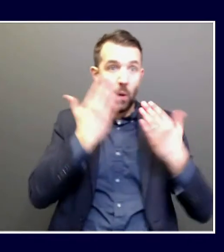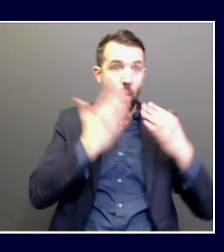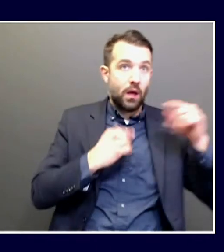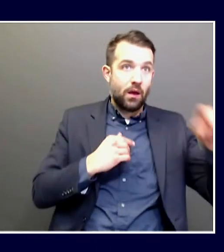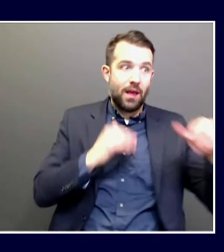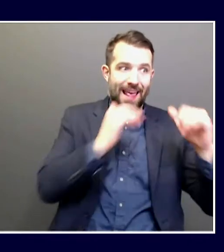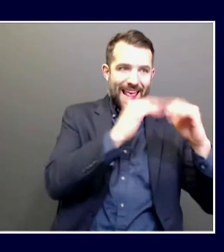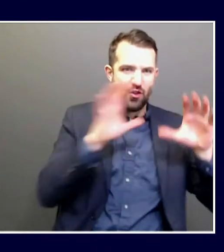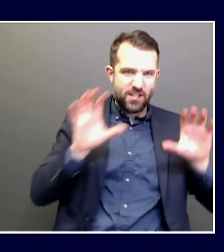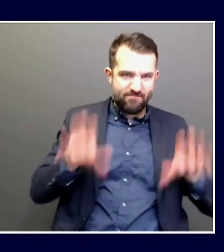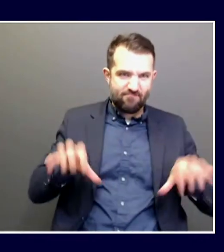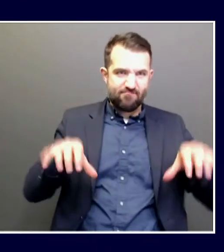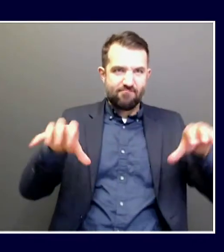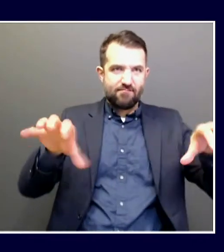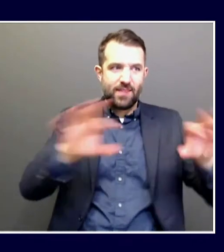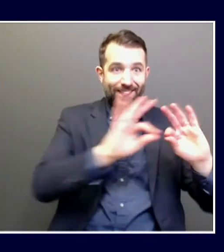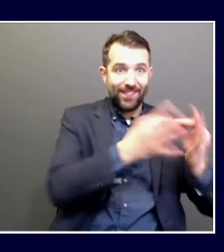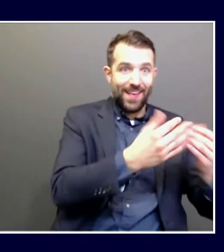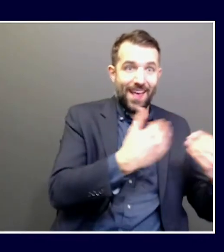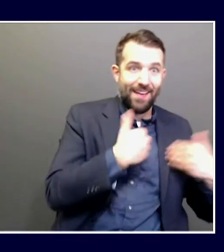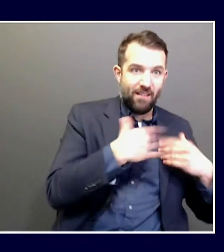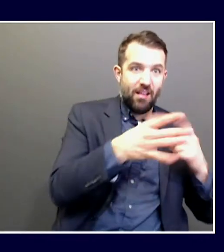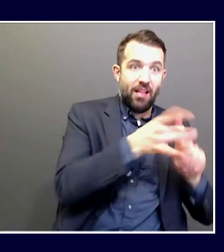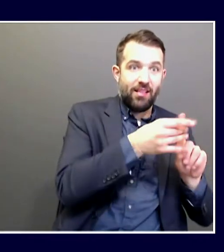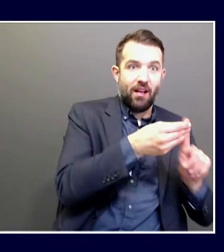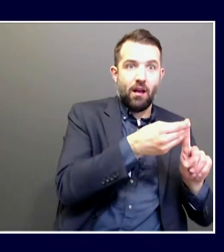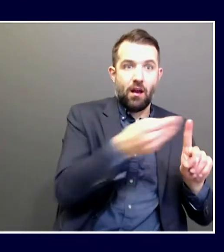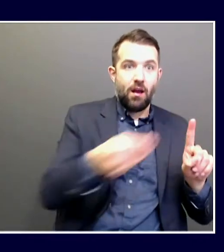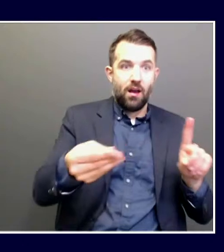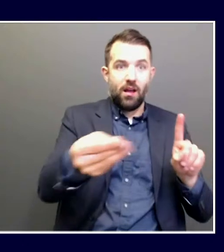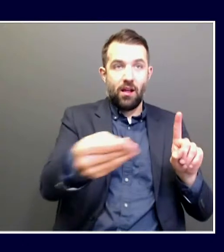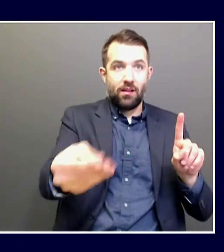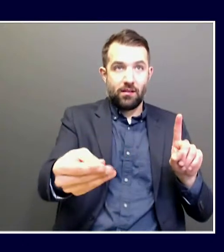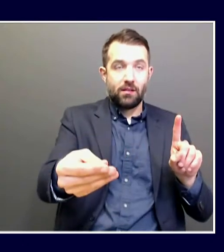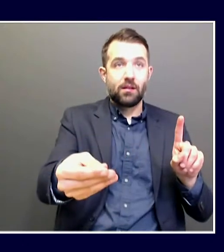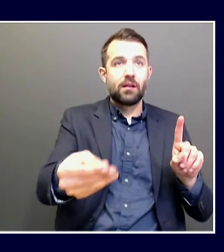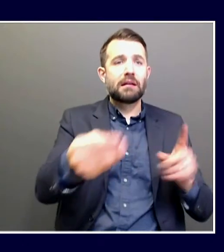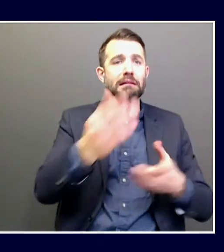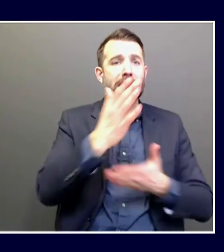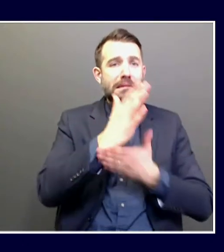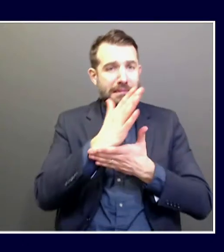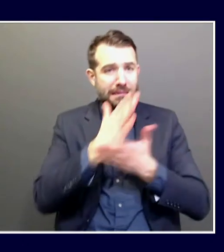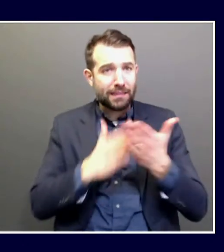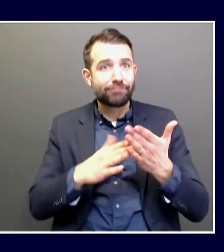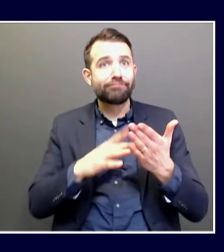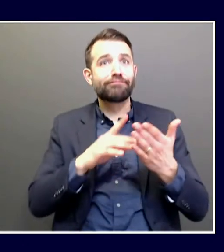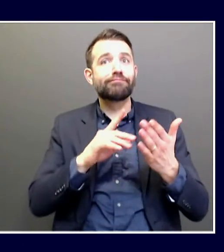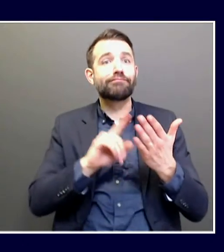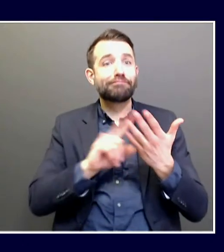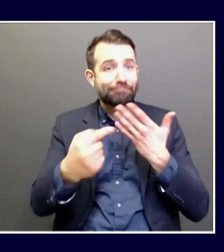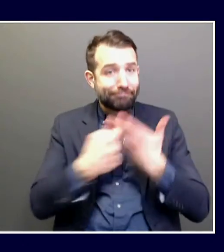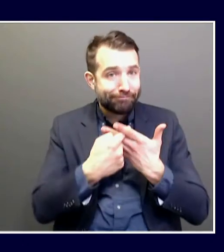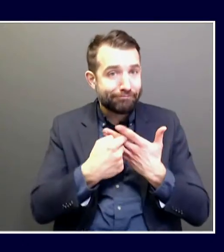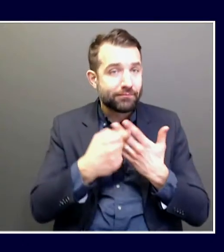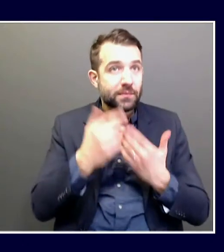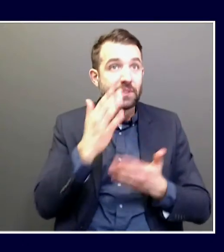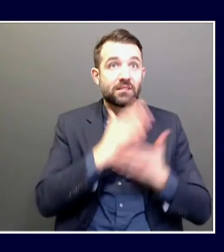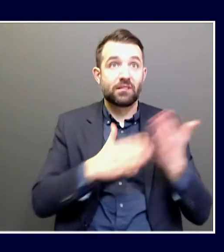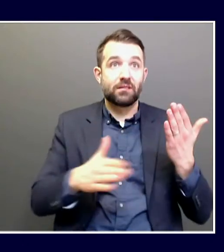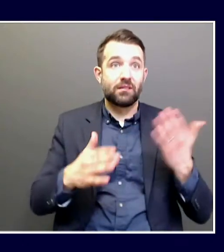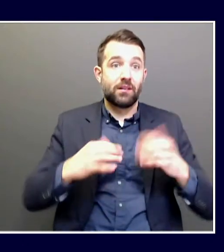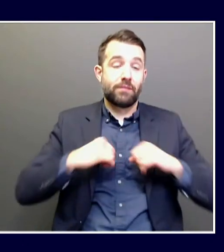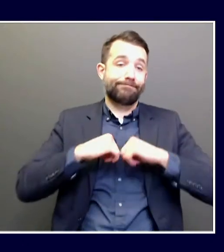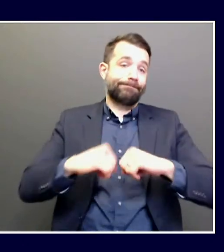to Omicron's ability to evade the immune system a little bit. But what's really important, particularly from that Danish study, is that even those